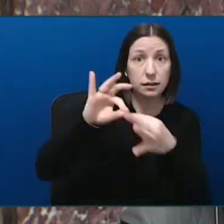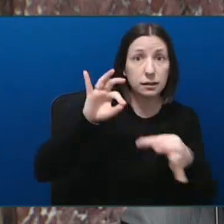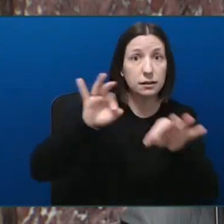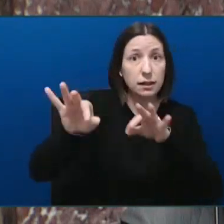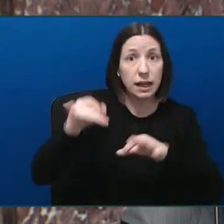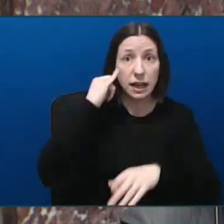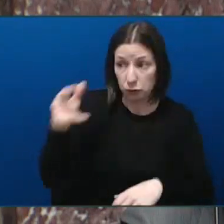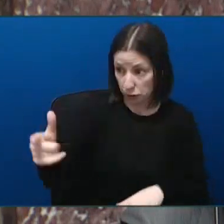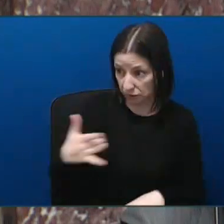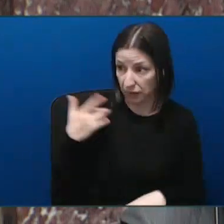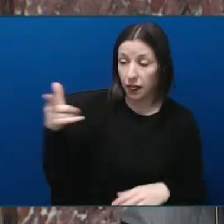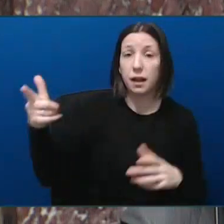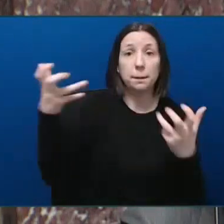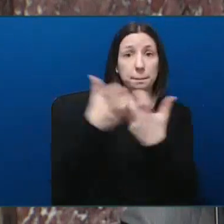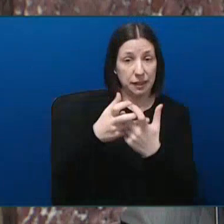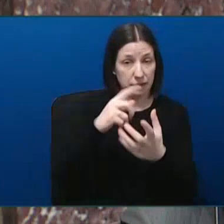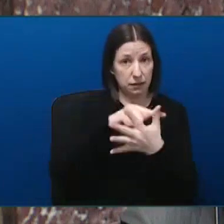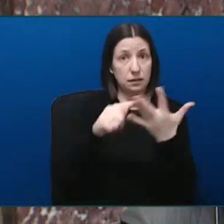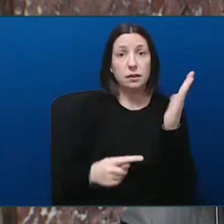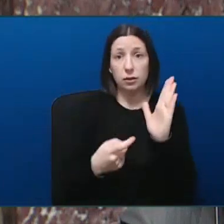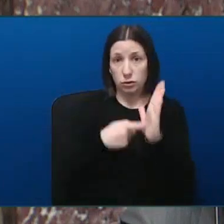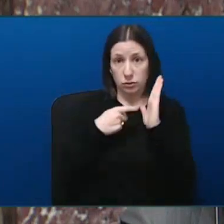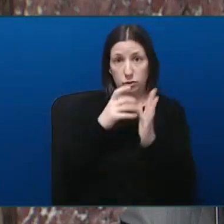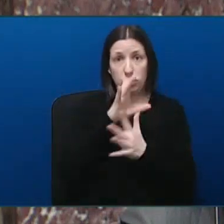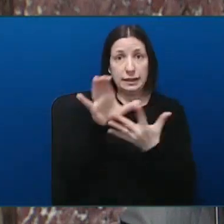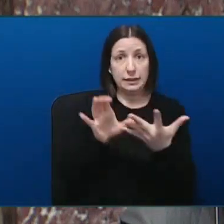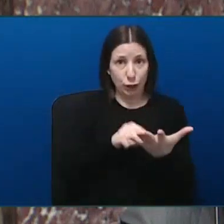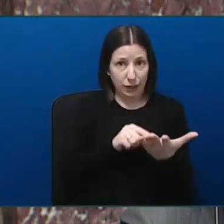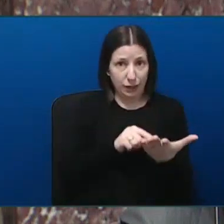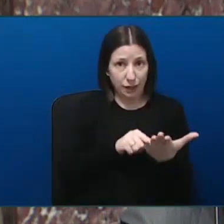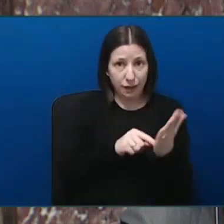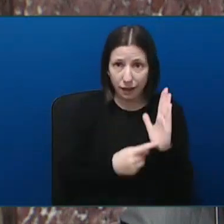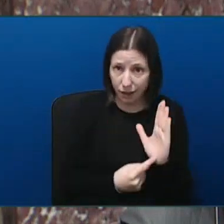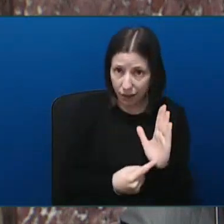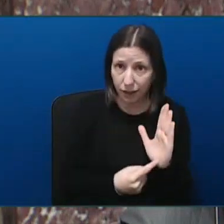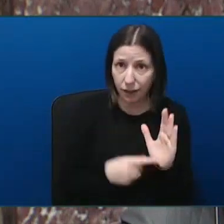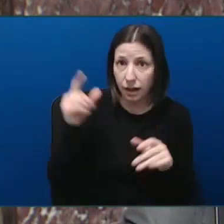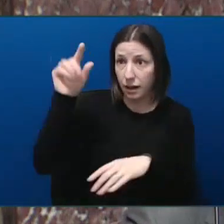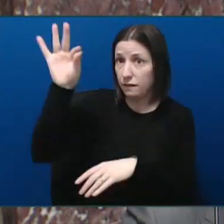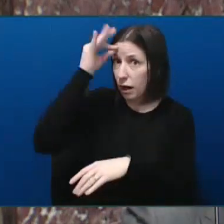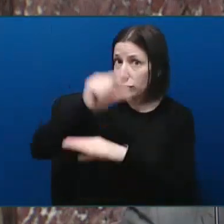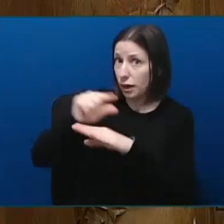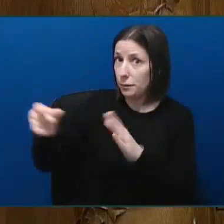the criteria as laid out in the letter of expectations from the federal government?